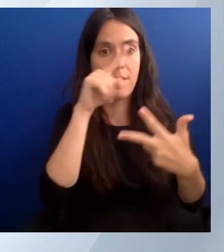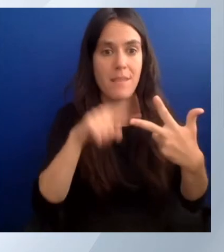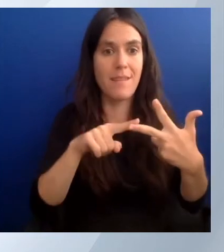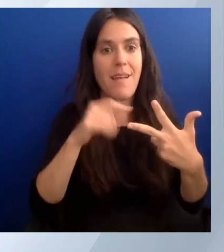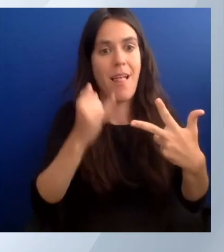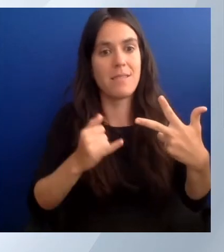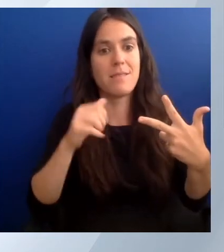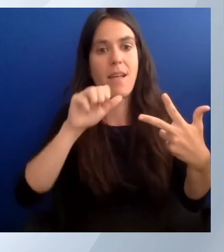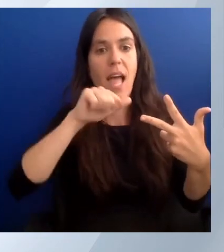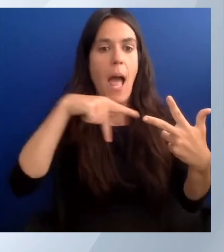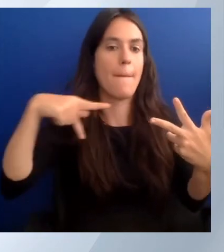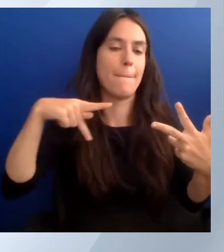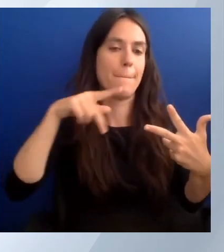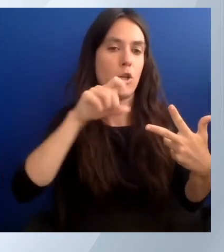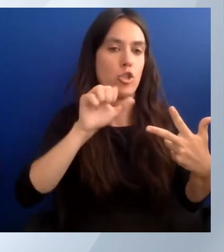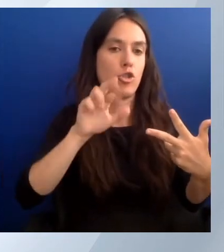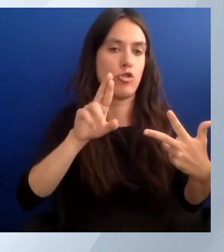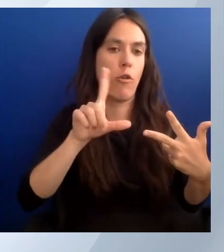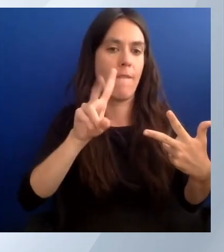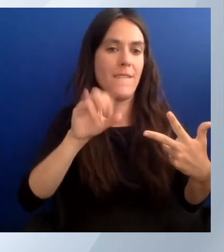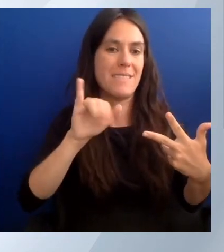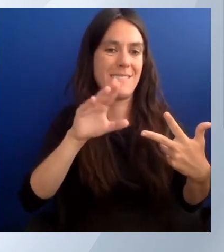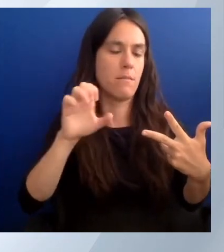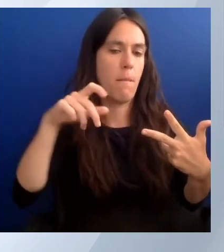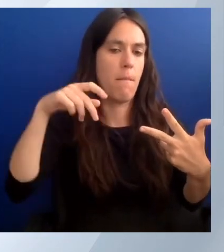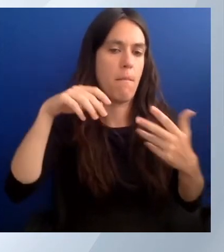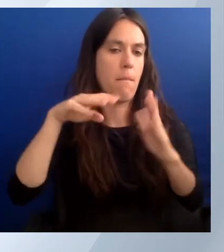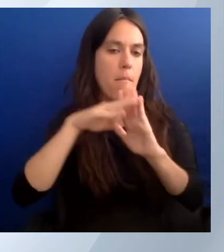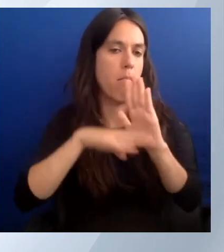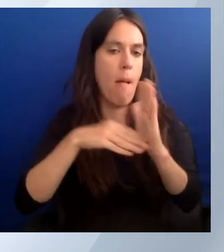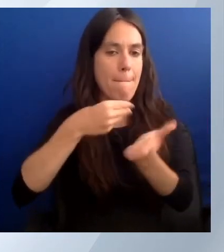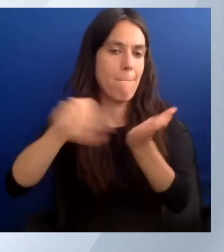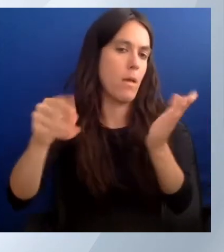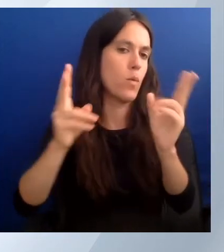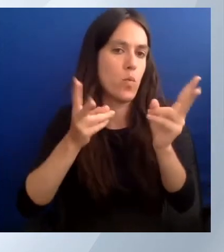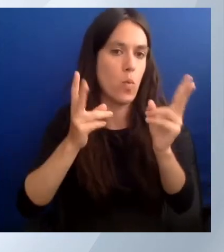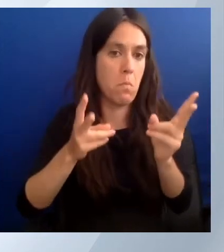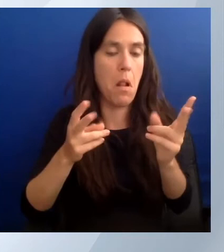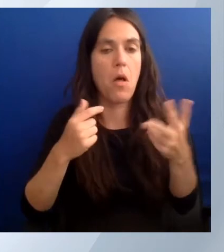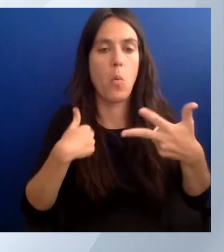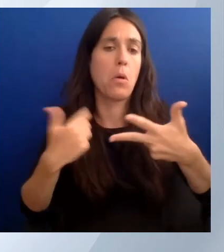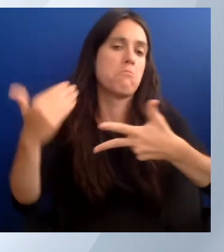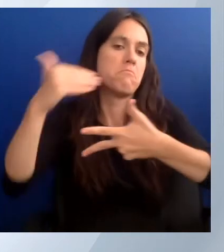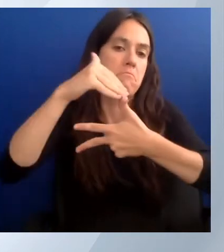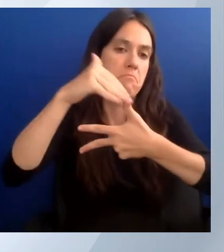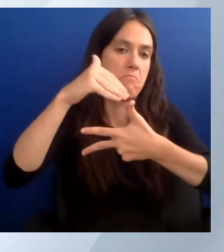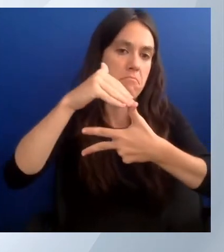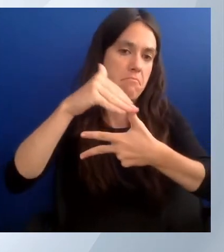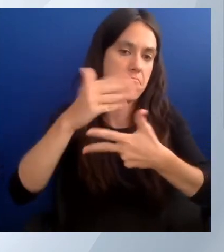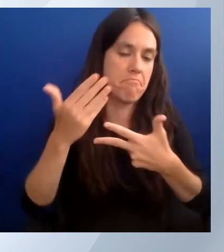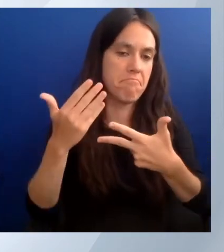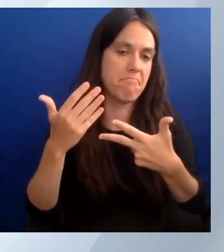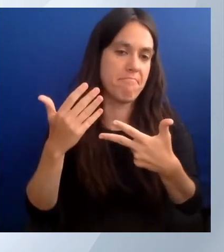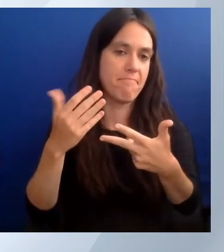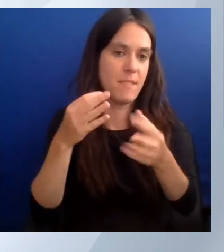on an app service plan and just pay for the app service plan as normal. Again, we're going to go for the consumption. It works for